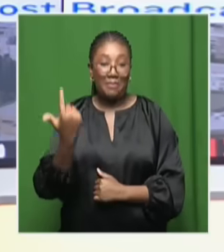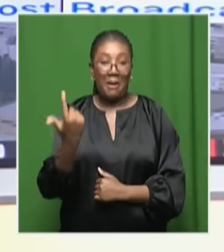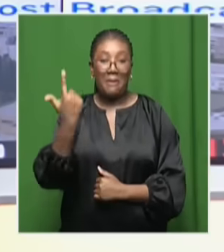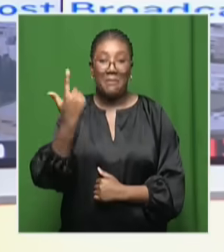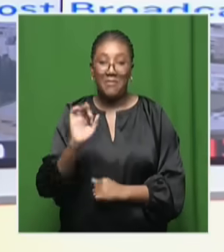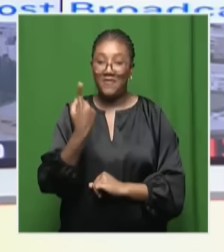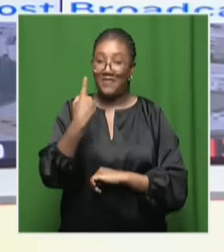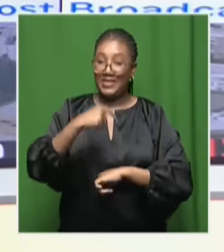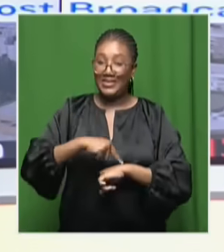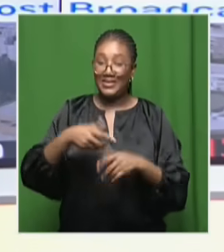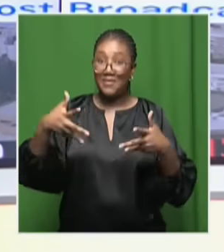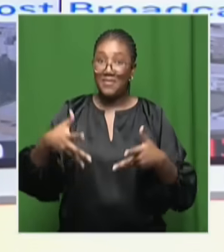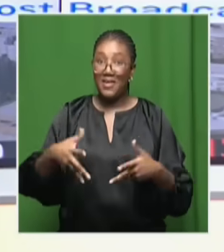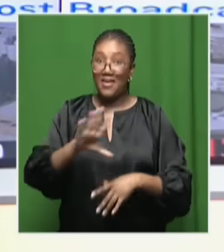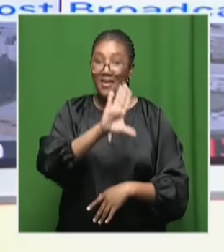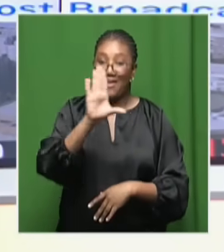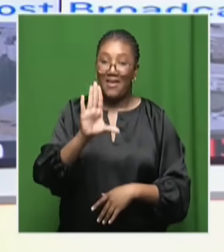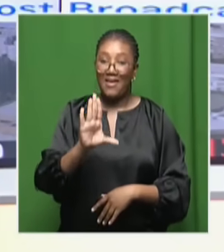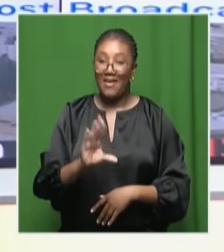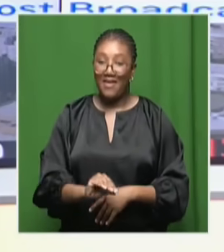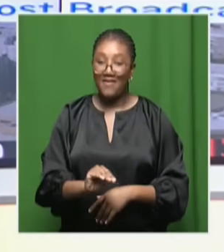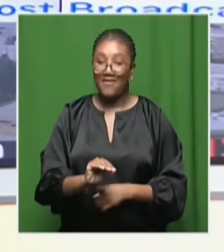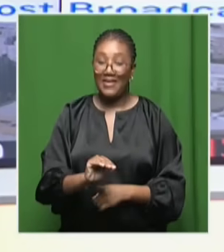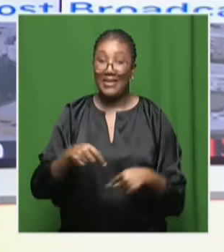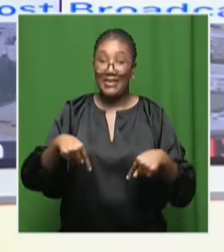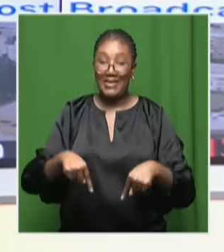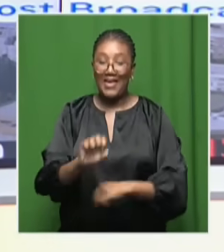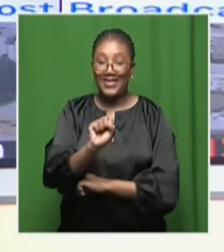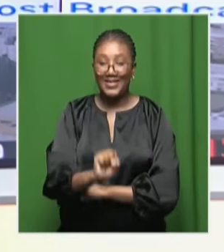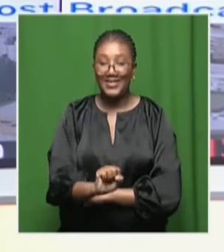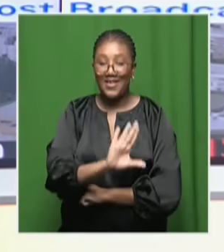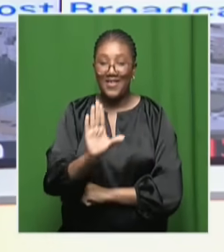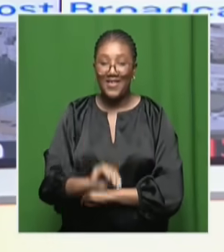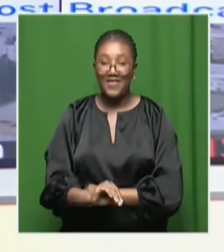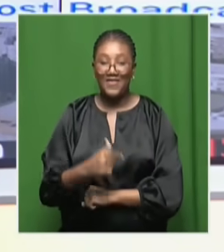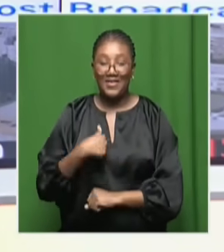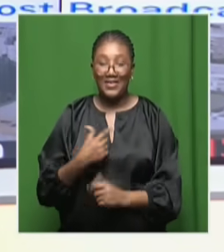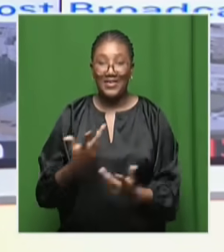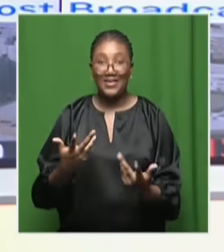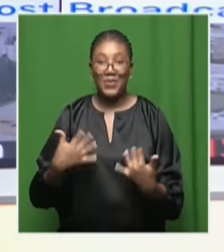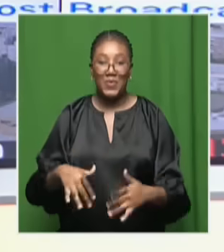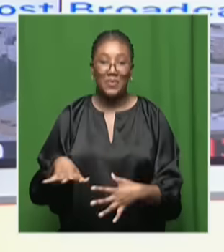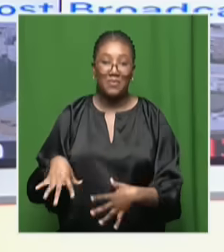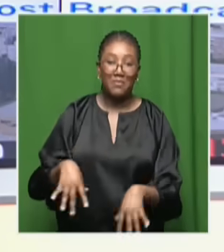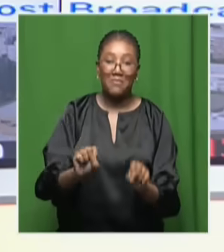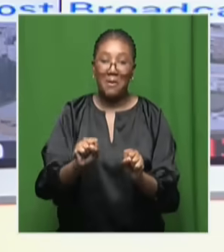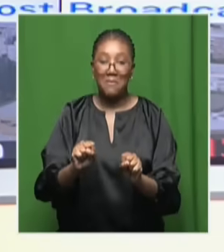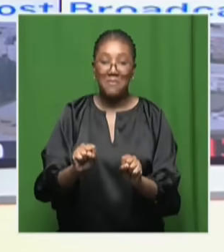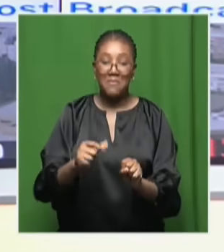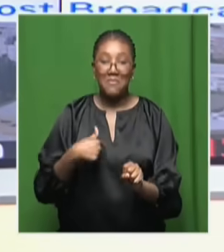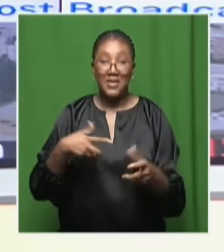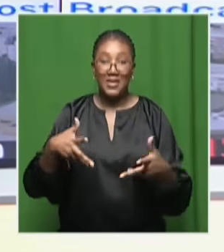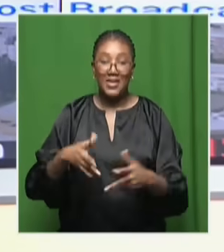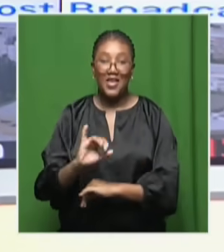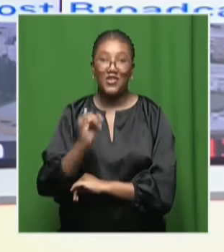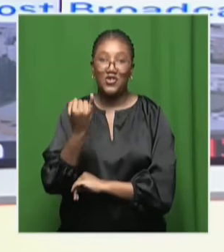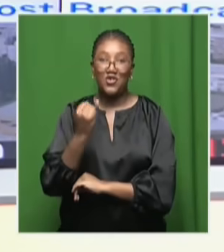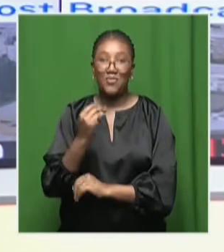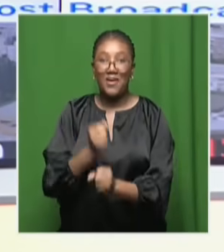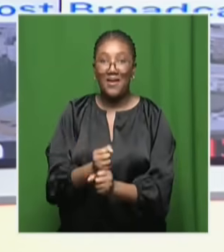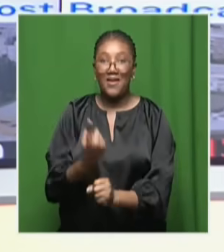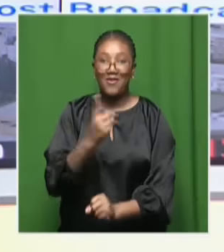G20 Leaders Summit being hosted here on African soil, and of course, right here in South Africa, with Johannesburg taking a center stage. So we're looking